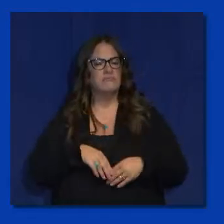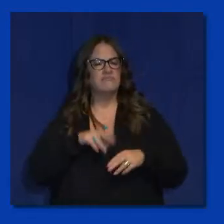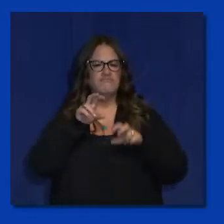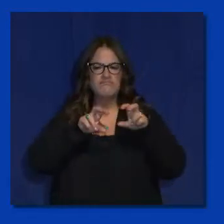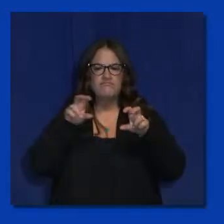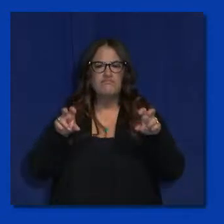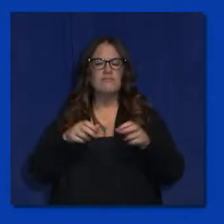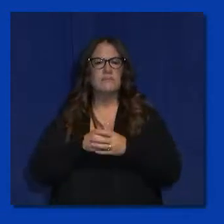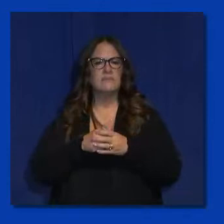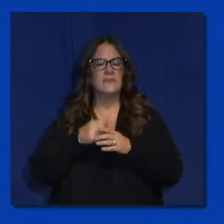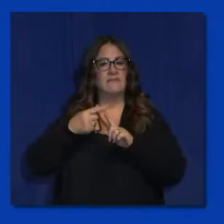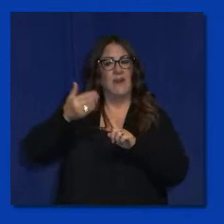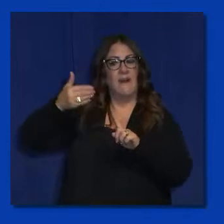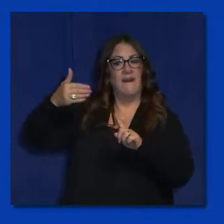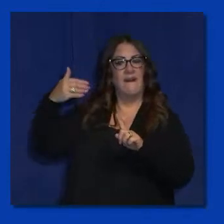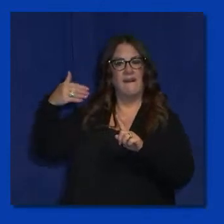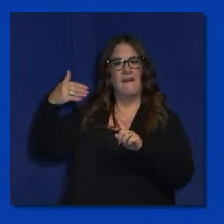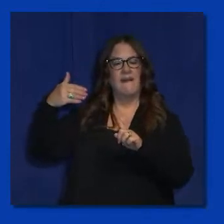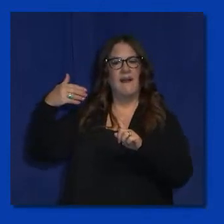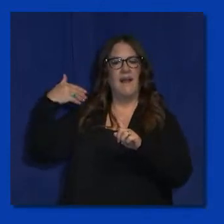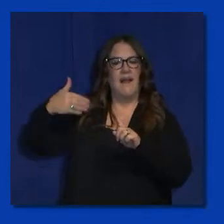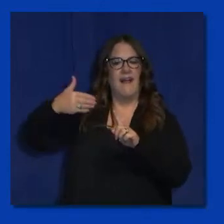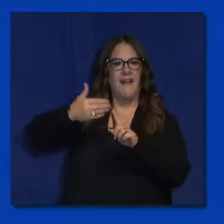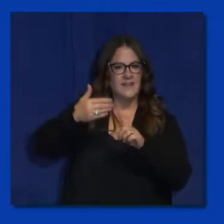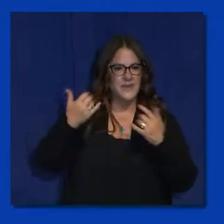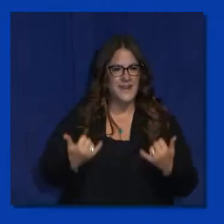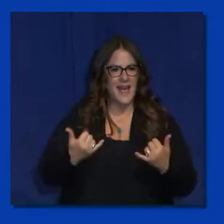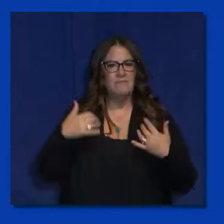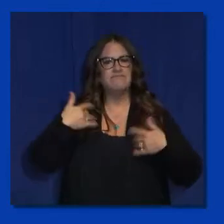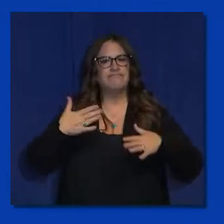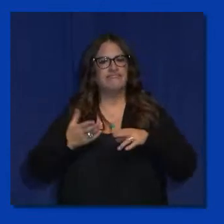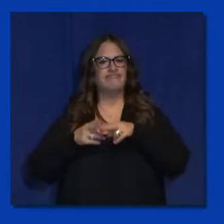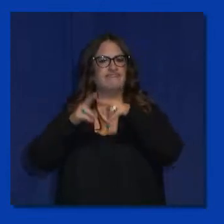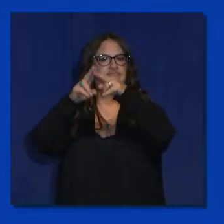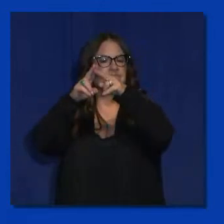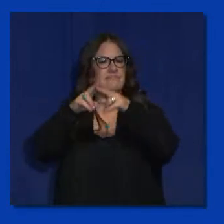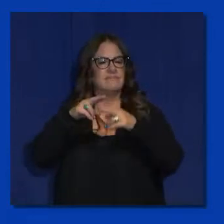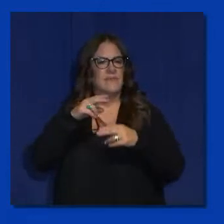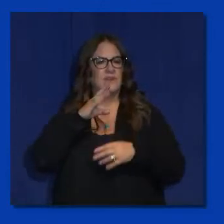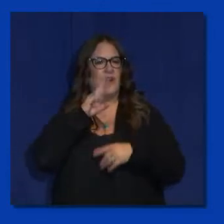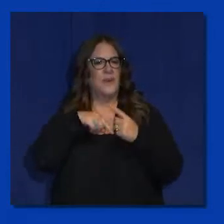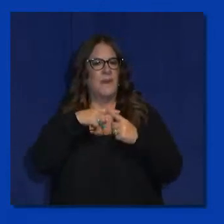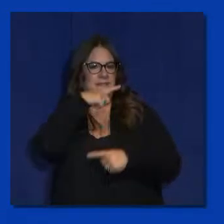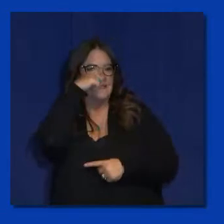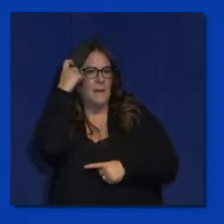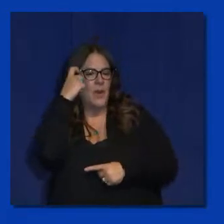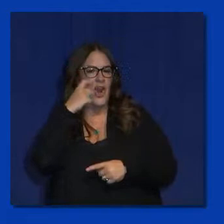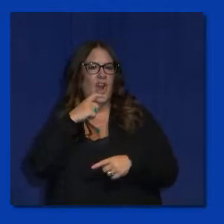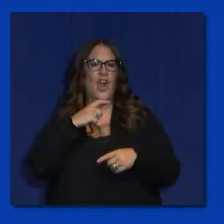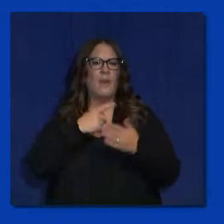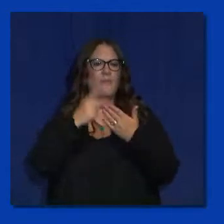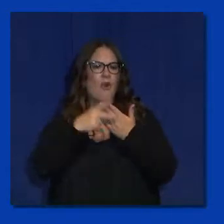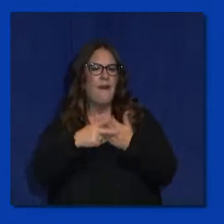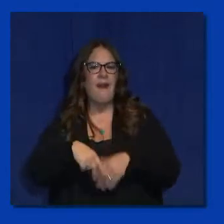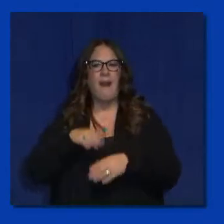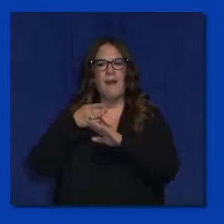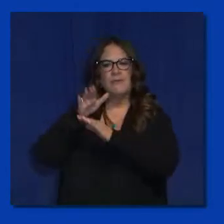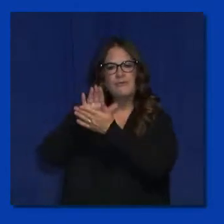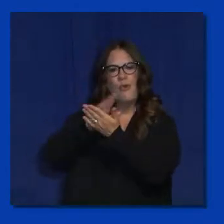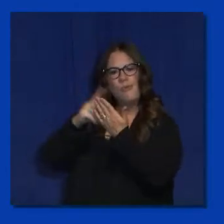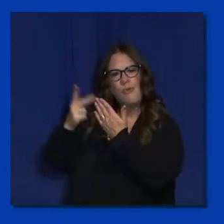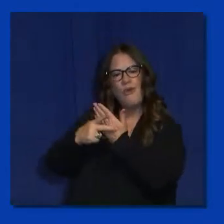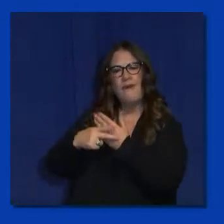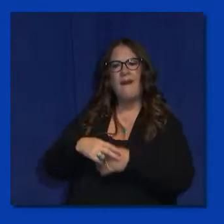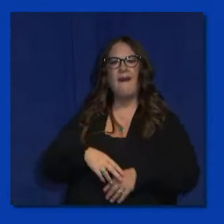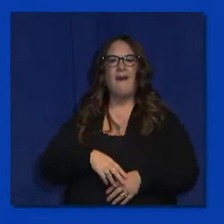previous years. You could see the acceleration that I was referring to as it relates to summer and after school. And then you could see more